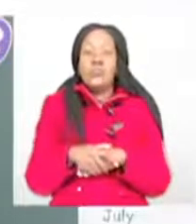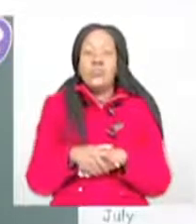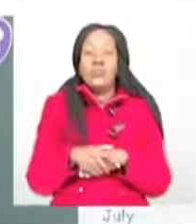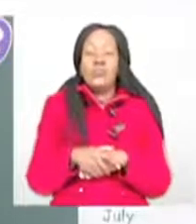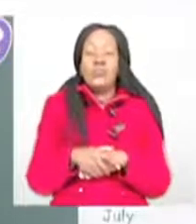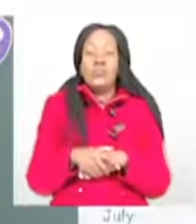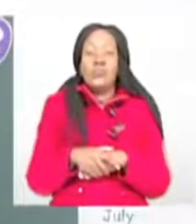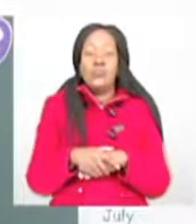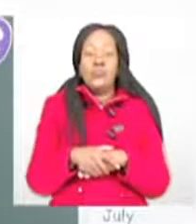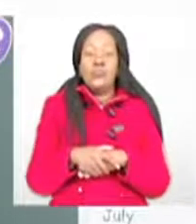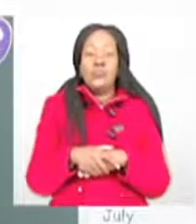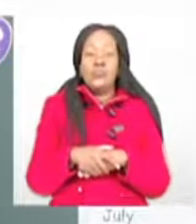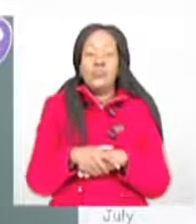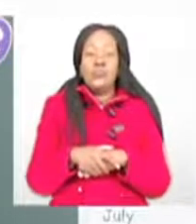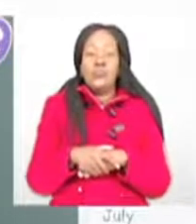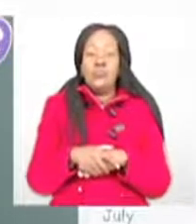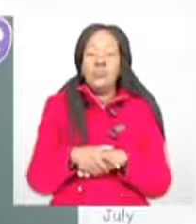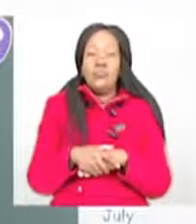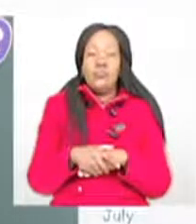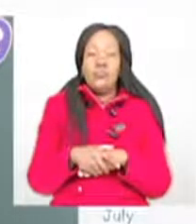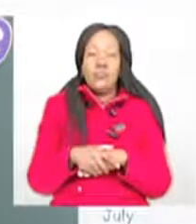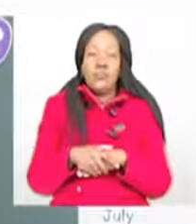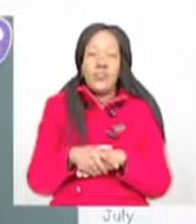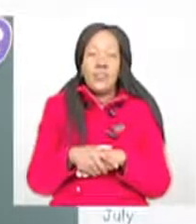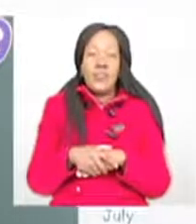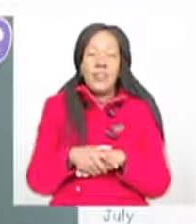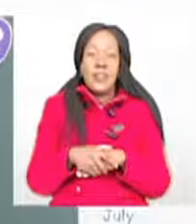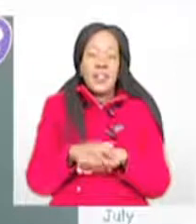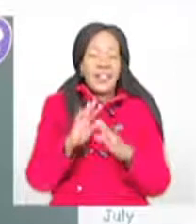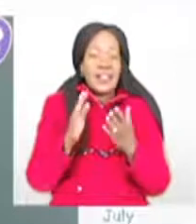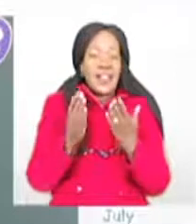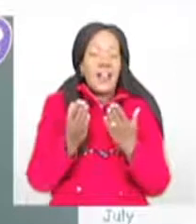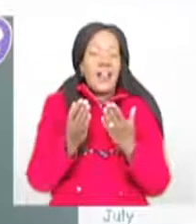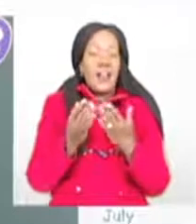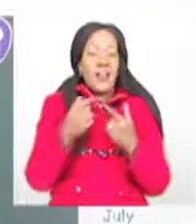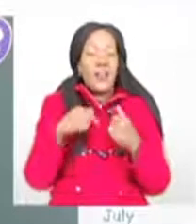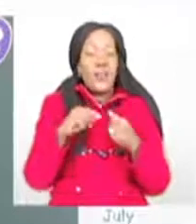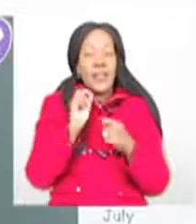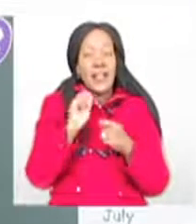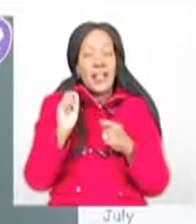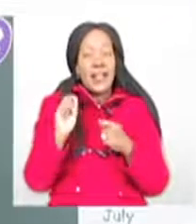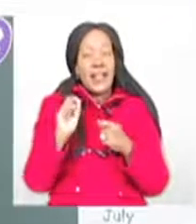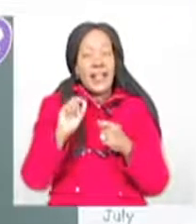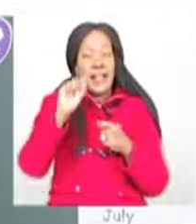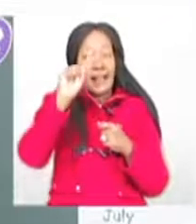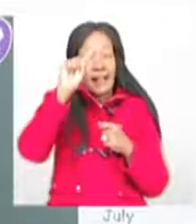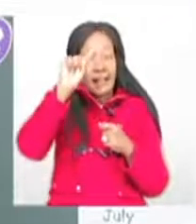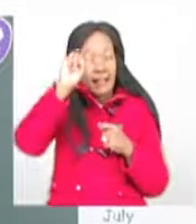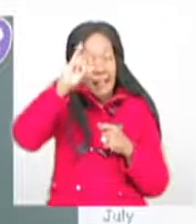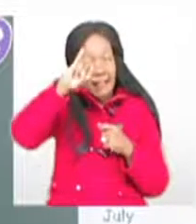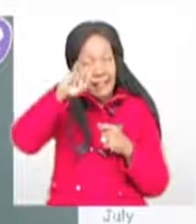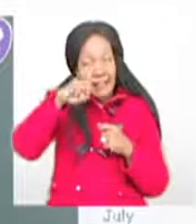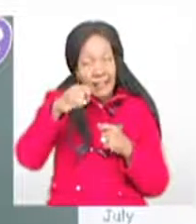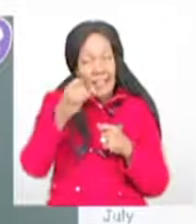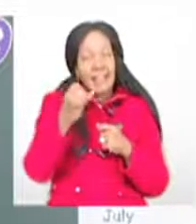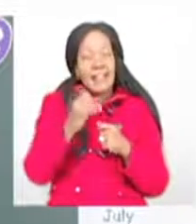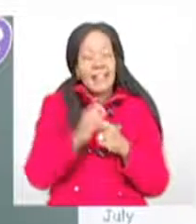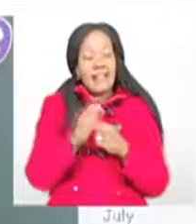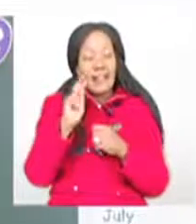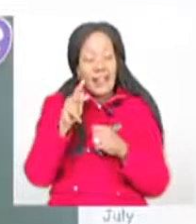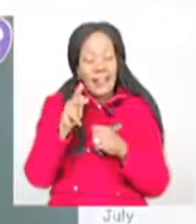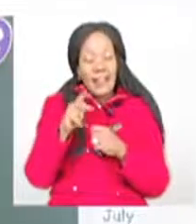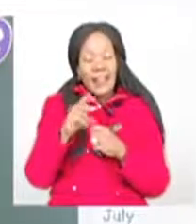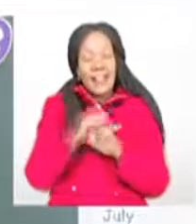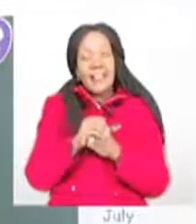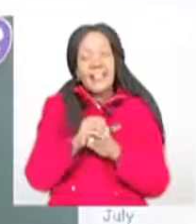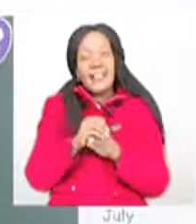head. That is how we write letter J. I will go over with you once more.